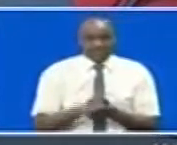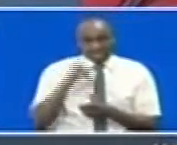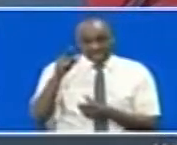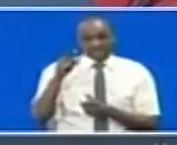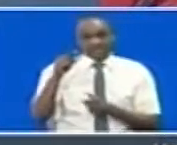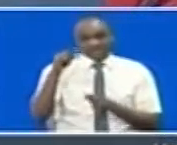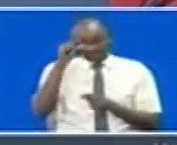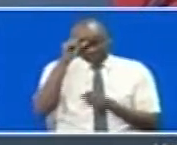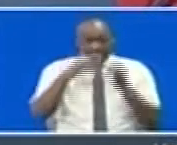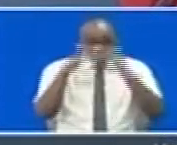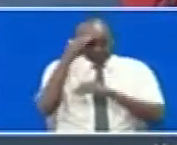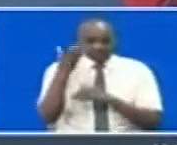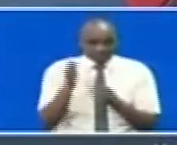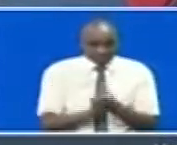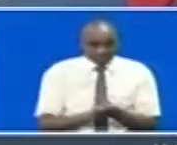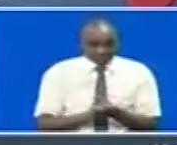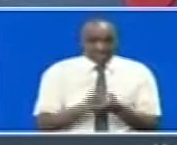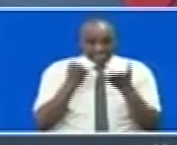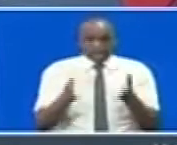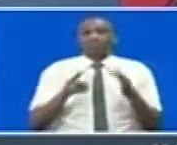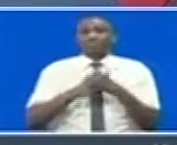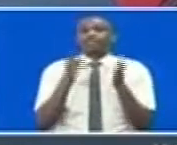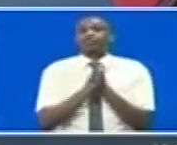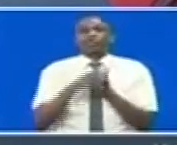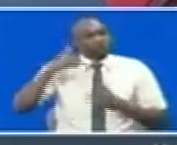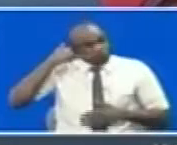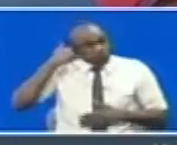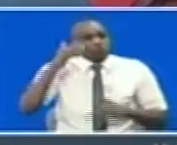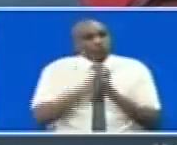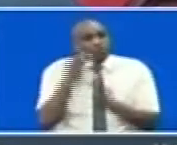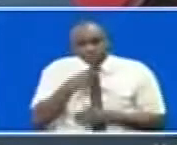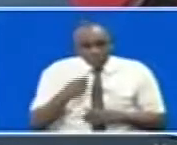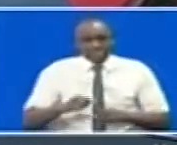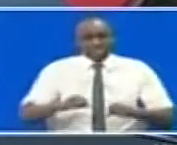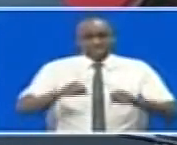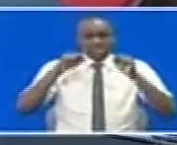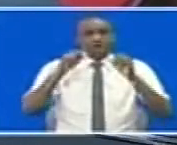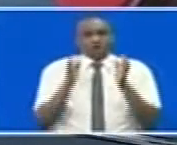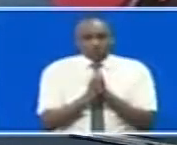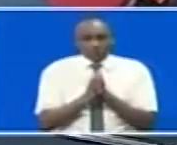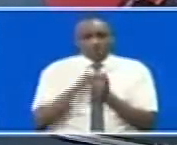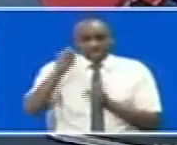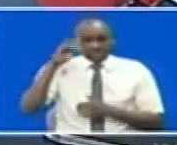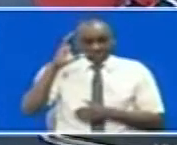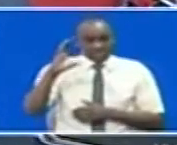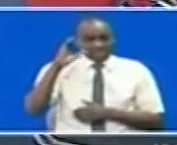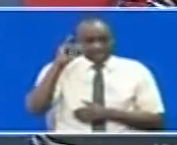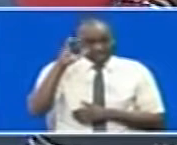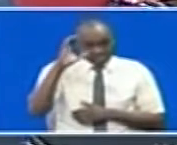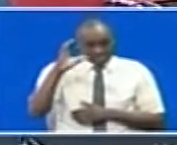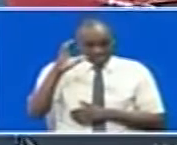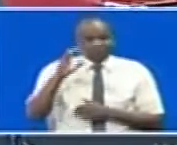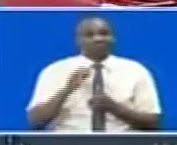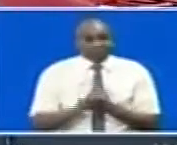and expert as well. But we want to start on phone with the chair of the NCIC, that's the National